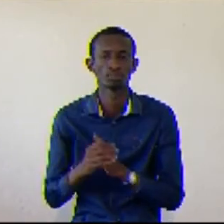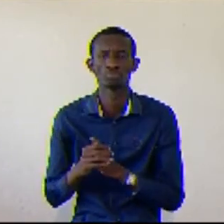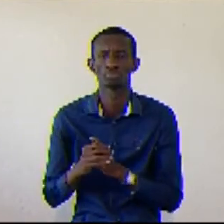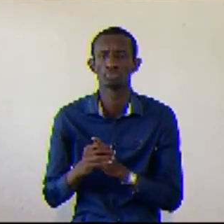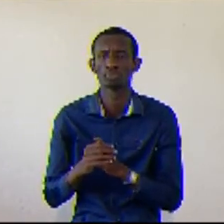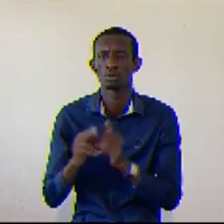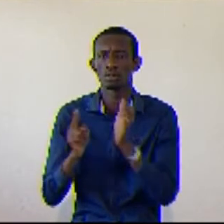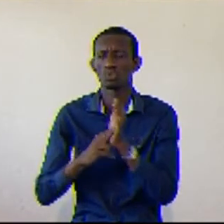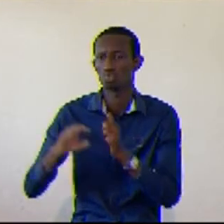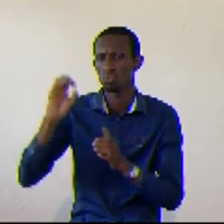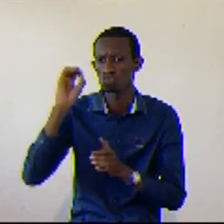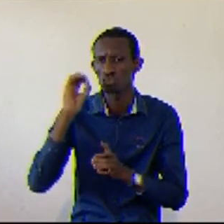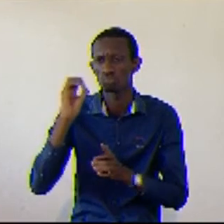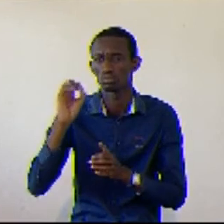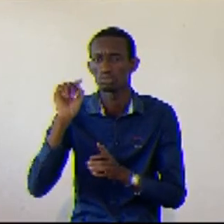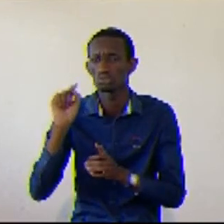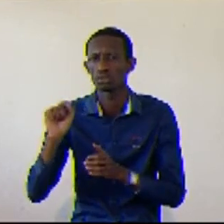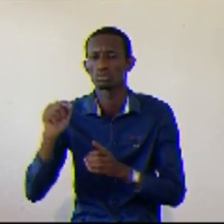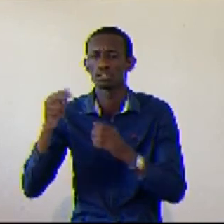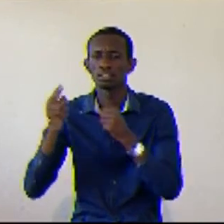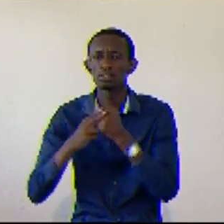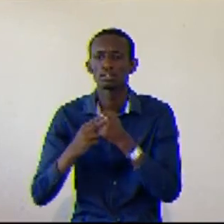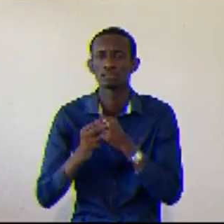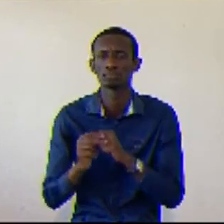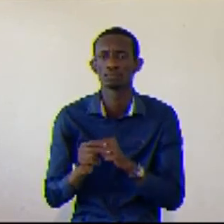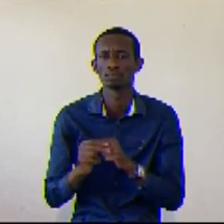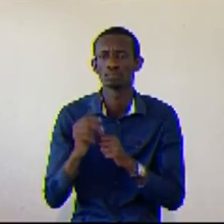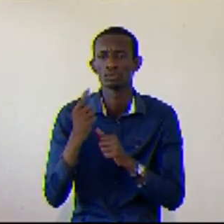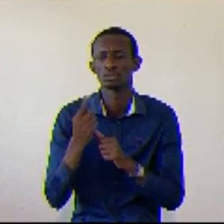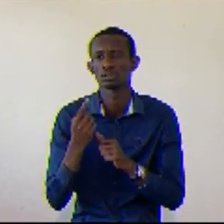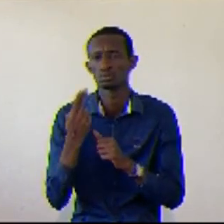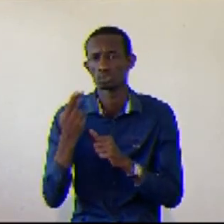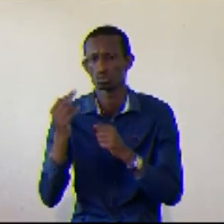0.711428 minus f of